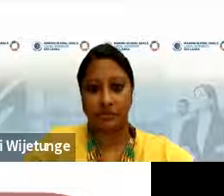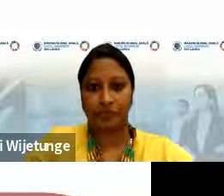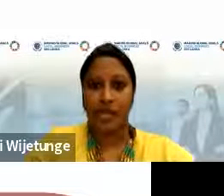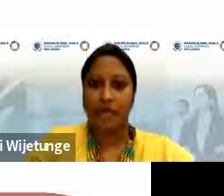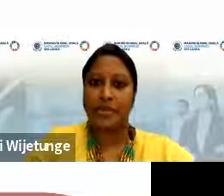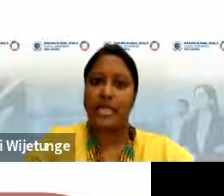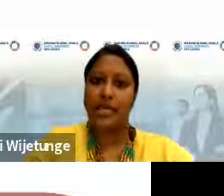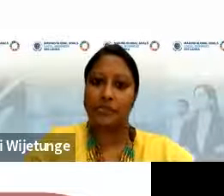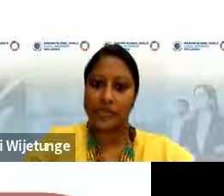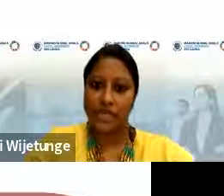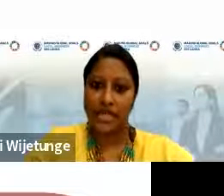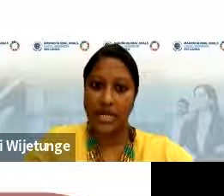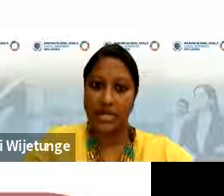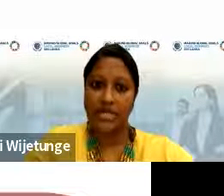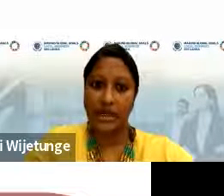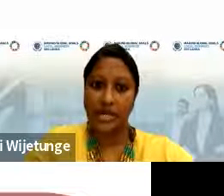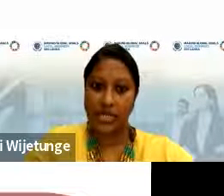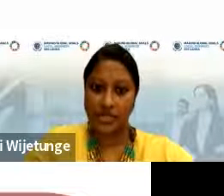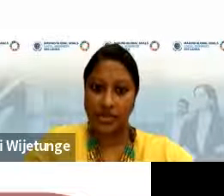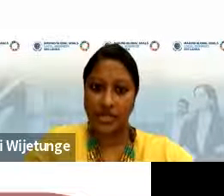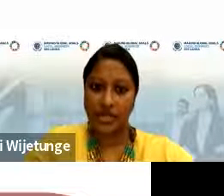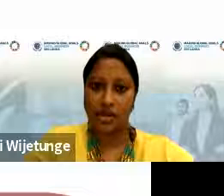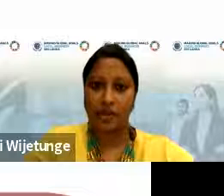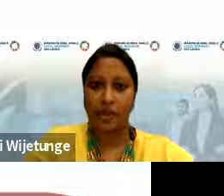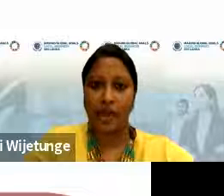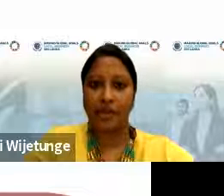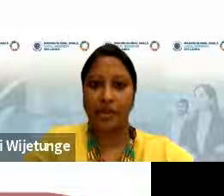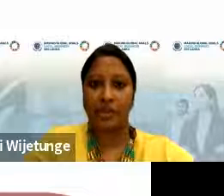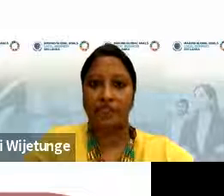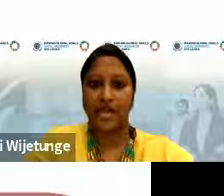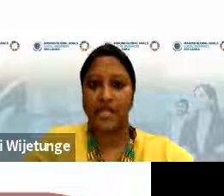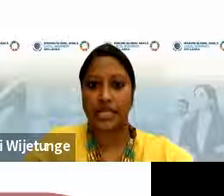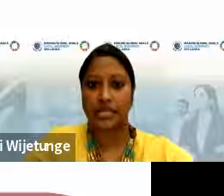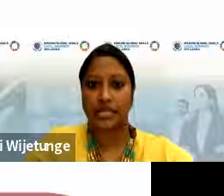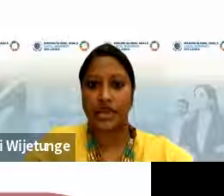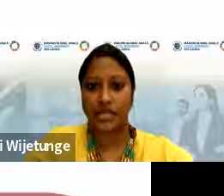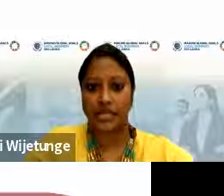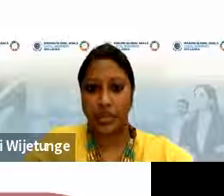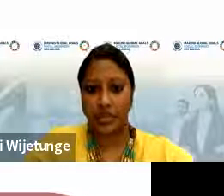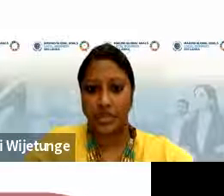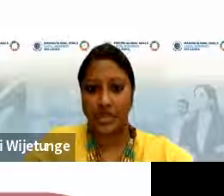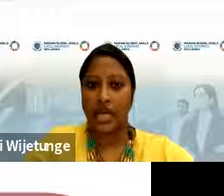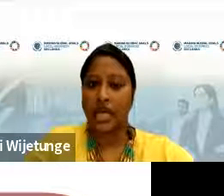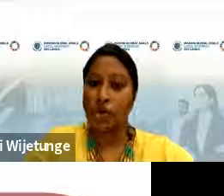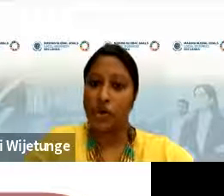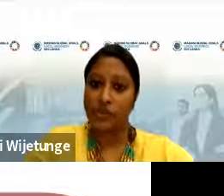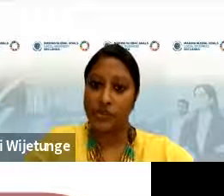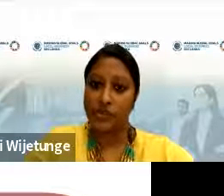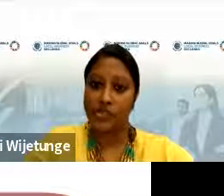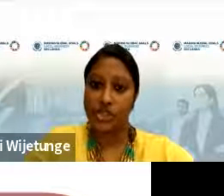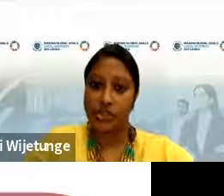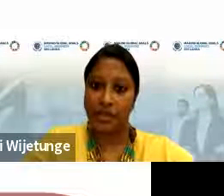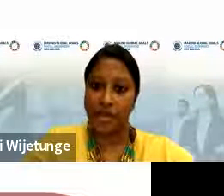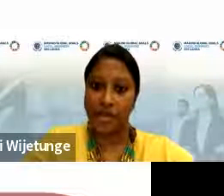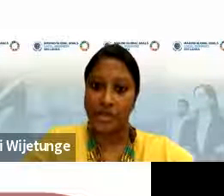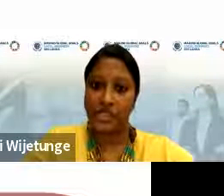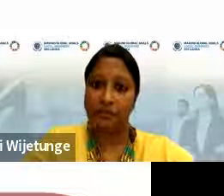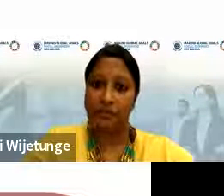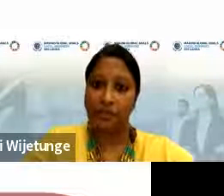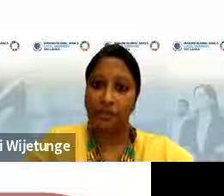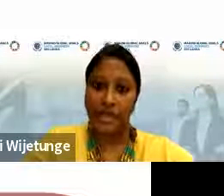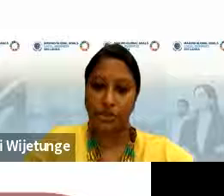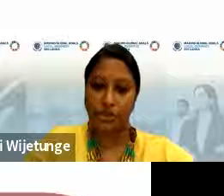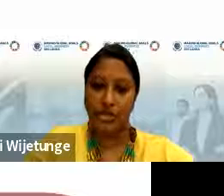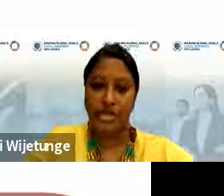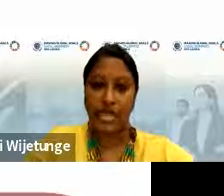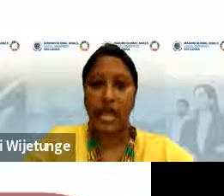management. Mr. Ikram Kutilan is the Managing Director of the Maritime and Freight sectors of Aitken Spence. He overlooks the shipping agency,